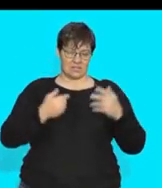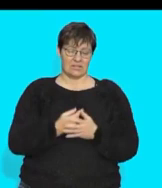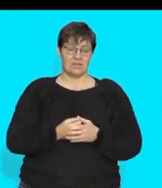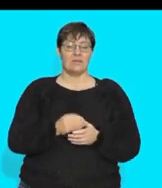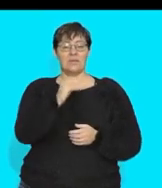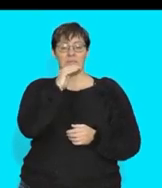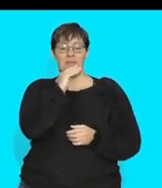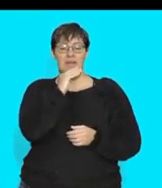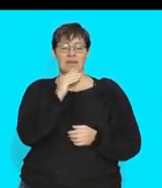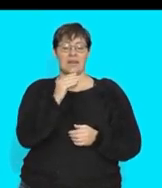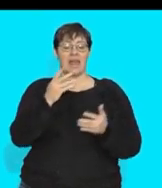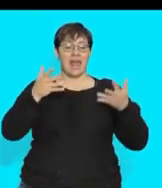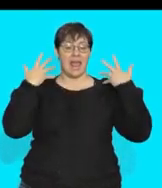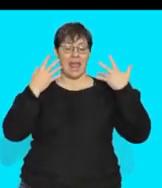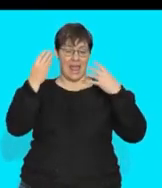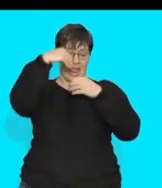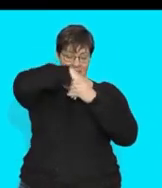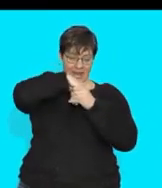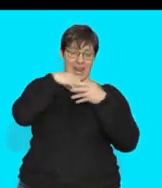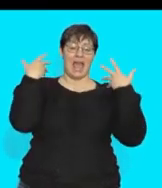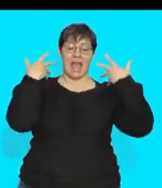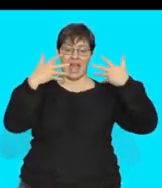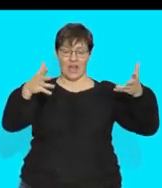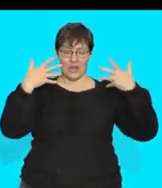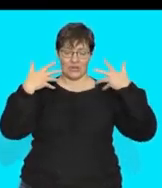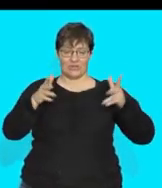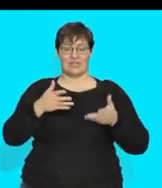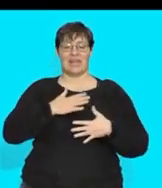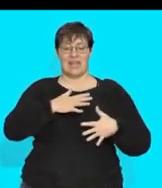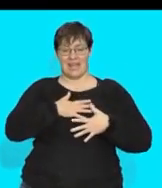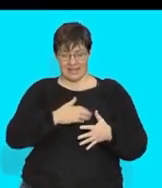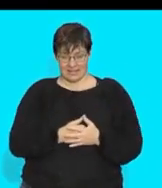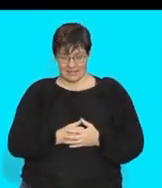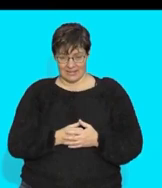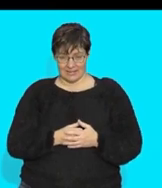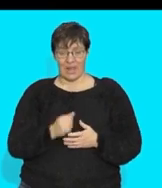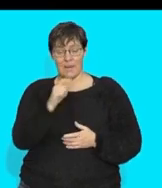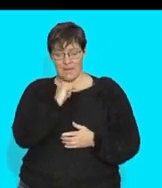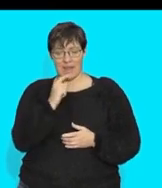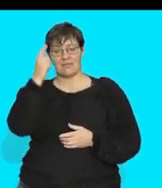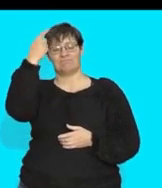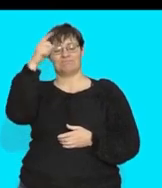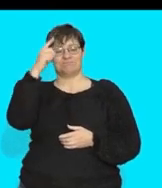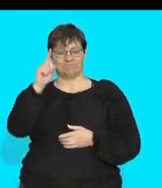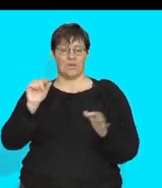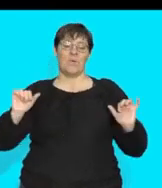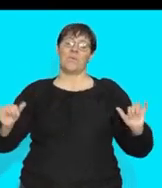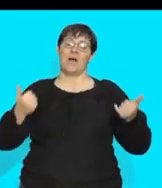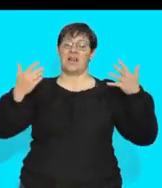and taking air out. And that is why, right, we do tick the box for a well-ventilated